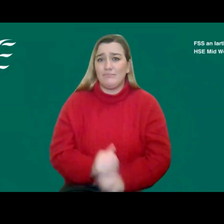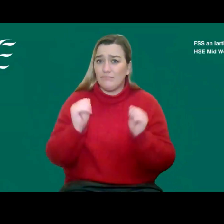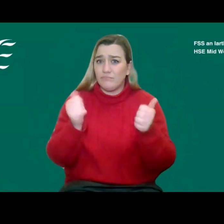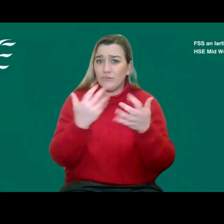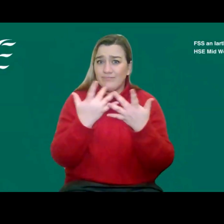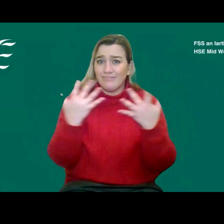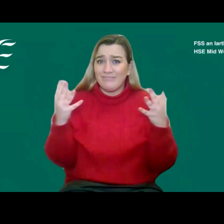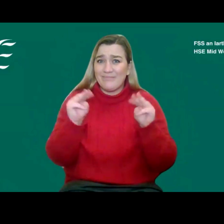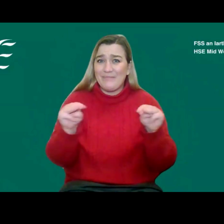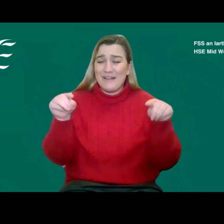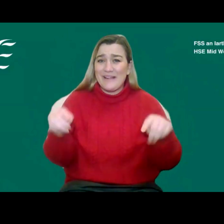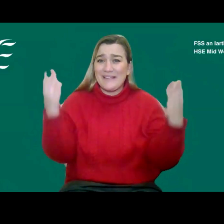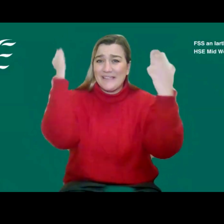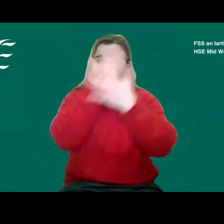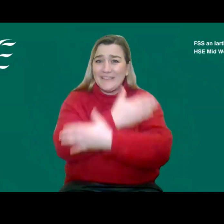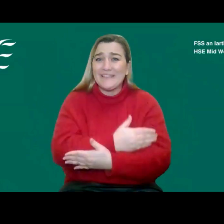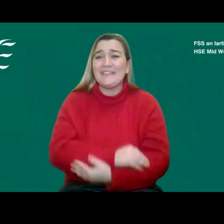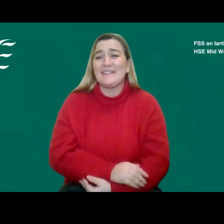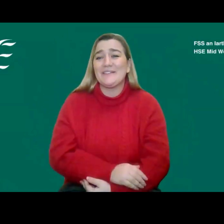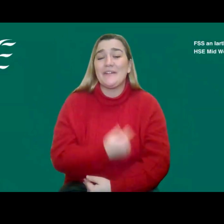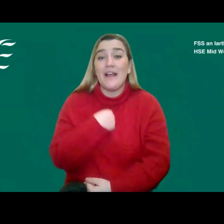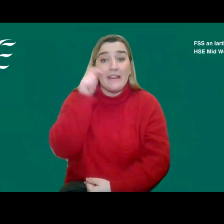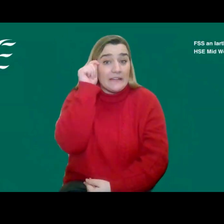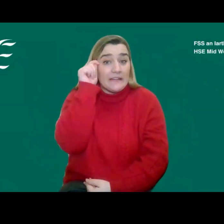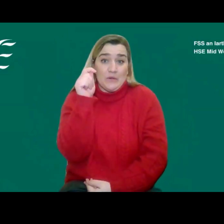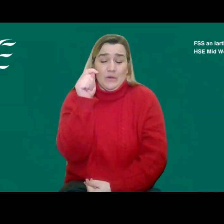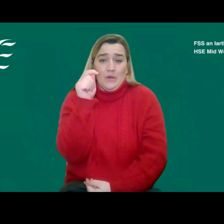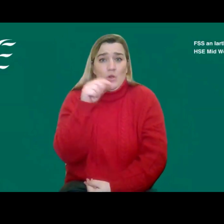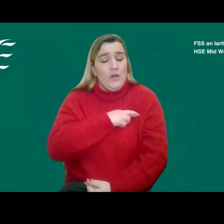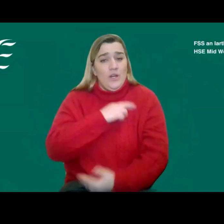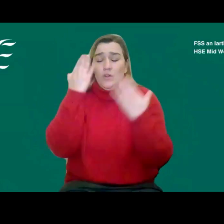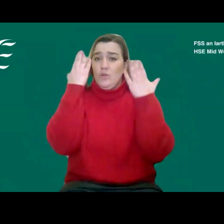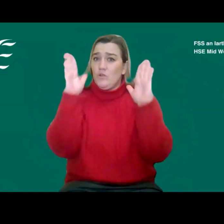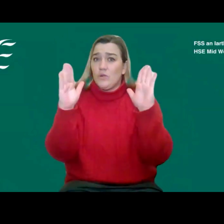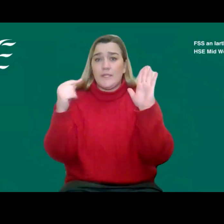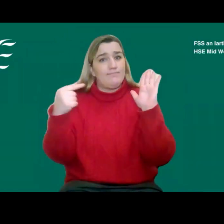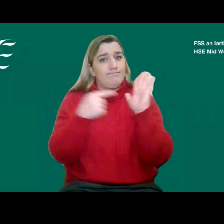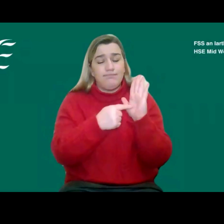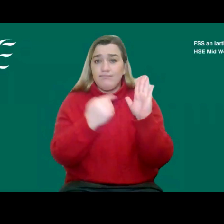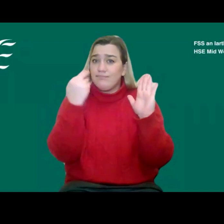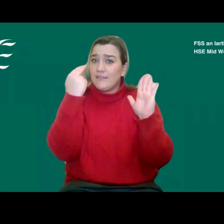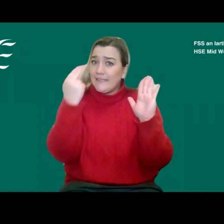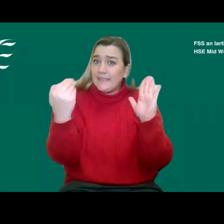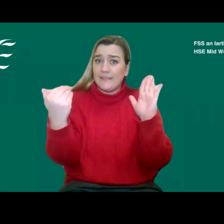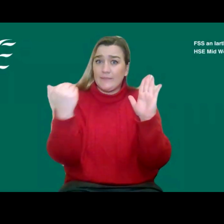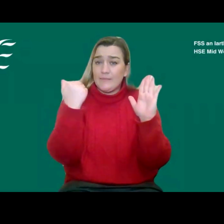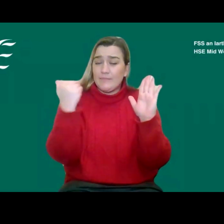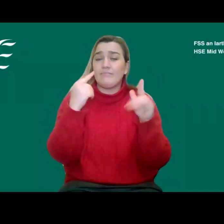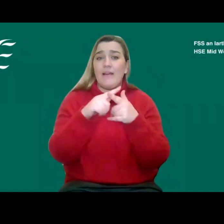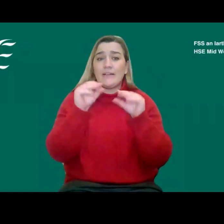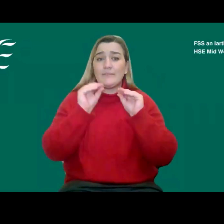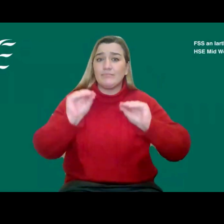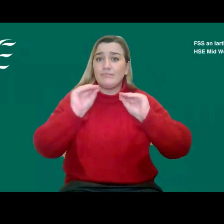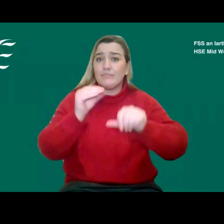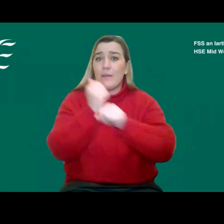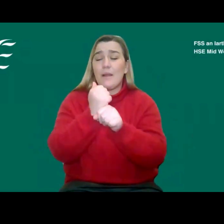could join us for the webinar this evening, and I think this is testament to the need for information and education on